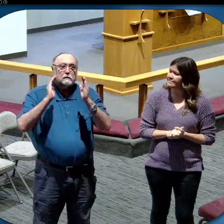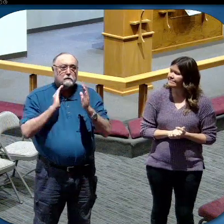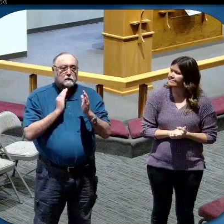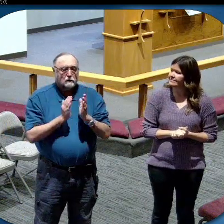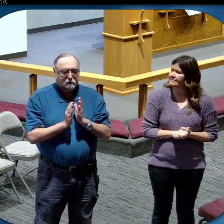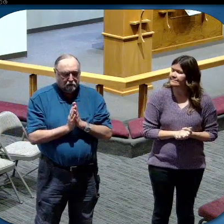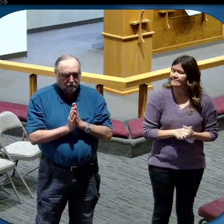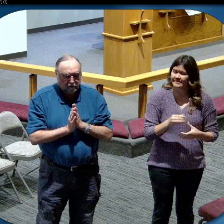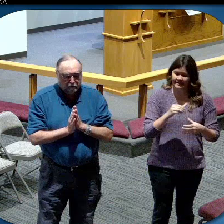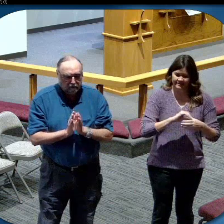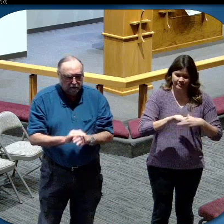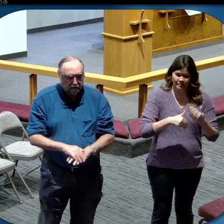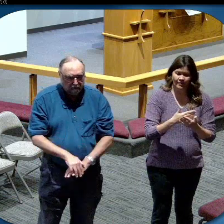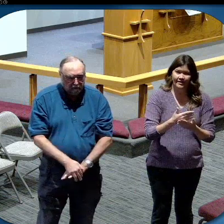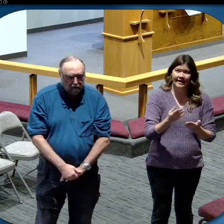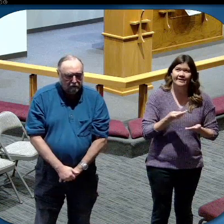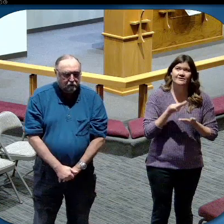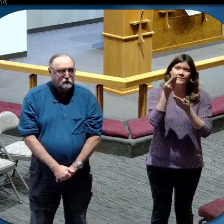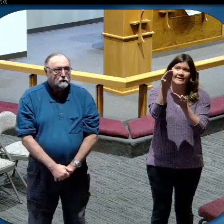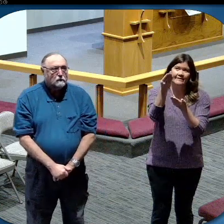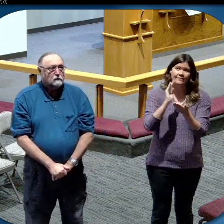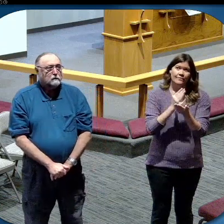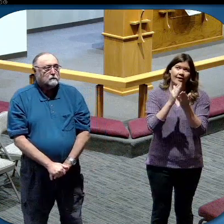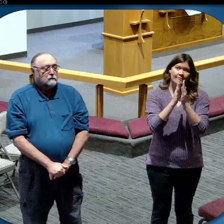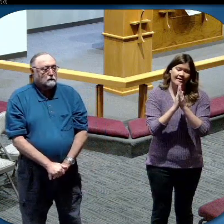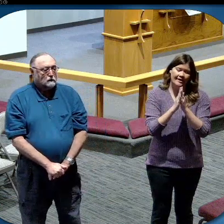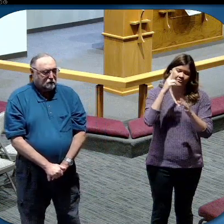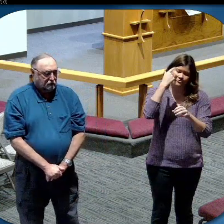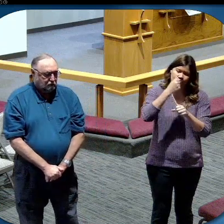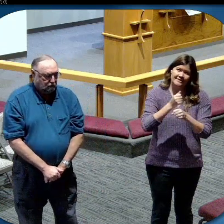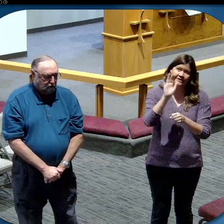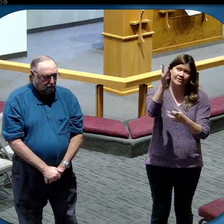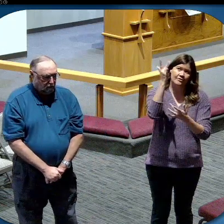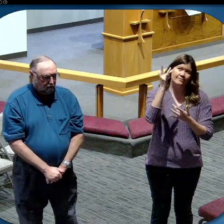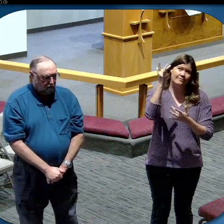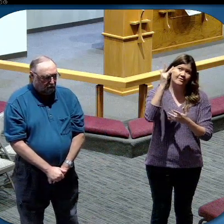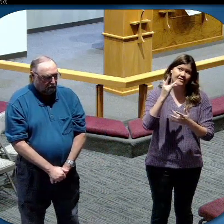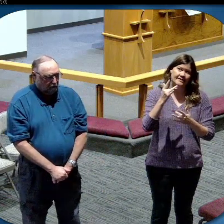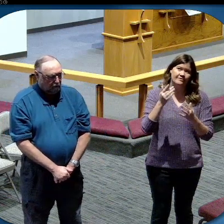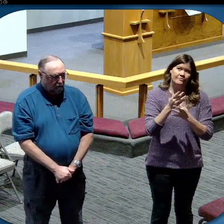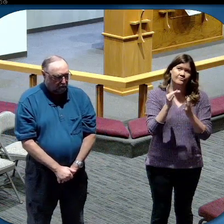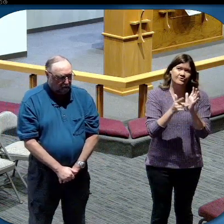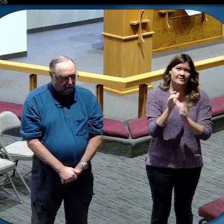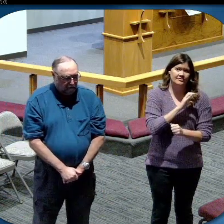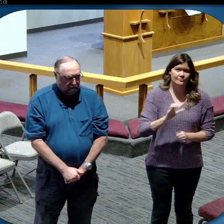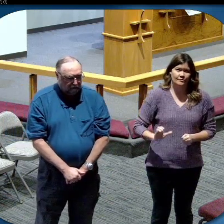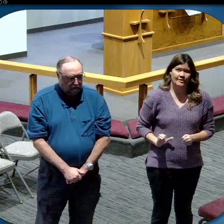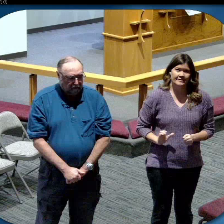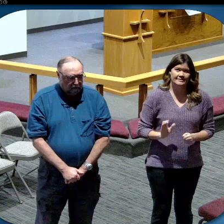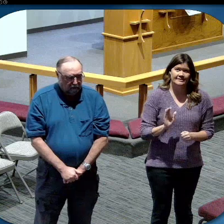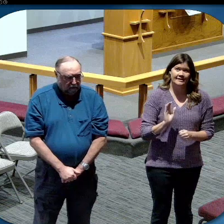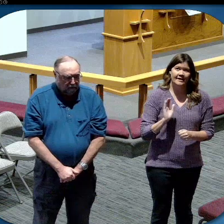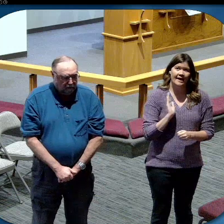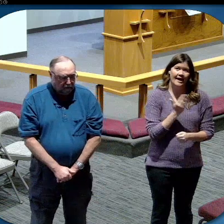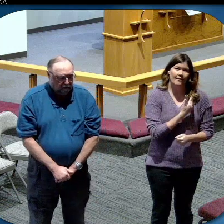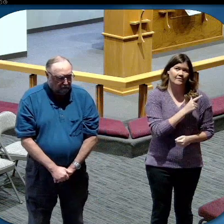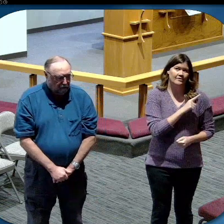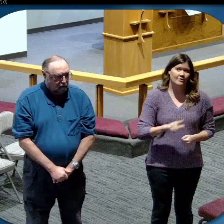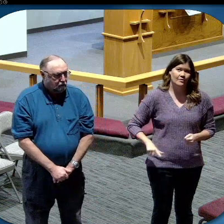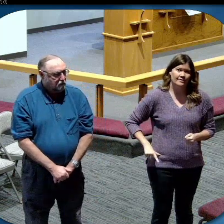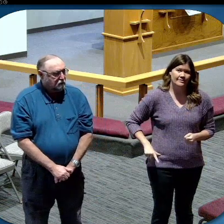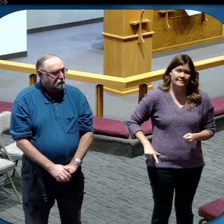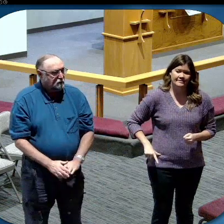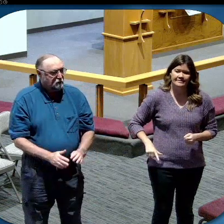into your hands we commend all for whom we pray, trusting in your mercy through your Son, Jesus Christ, our Lord.